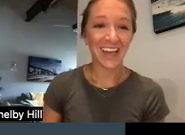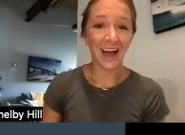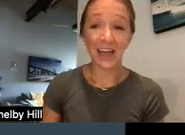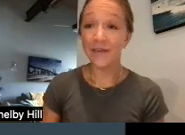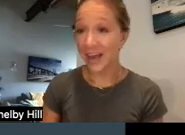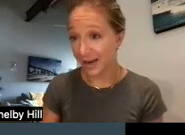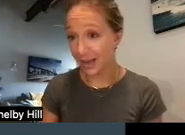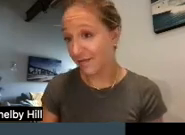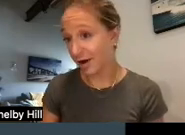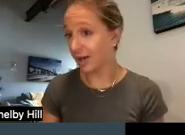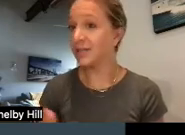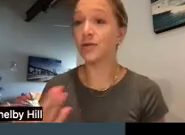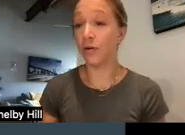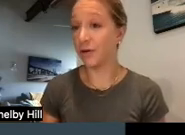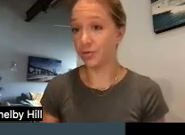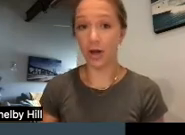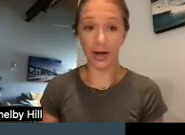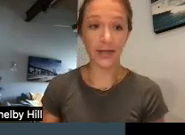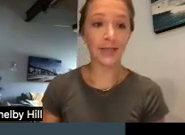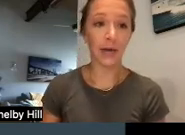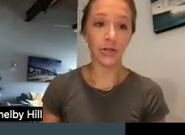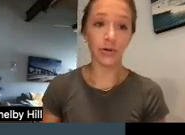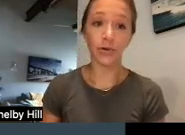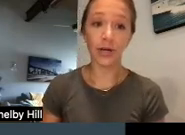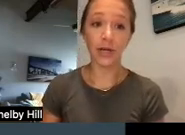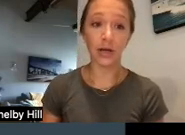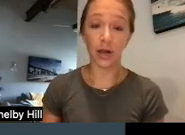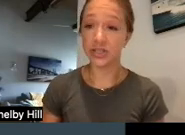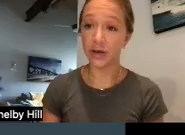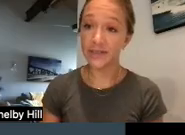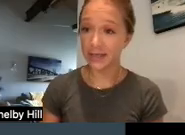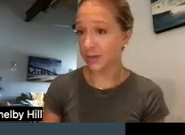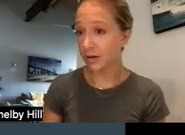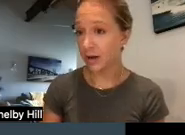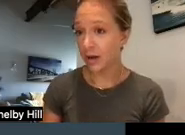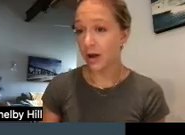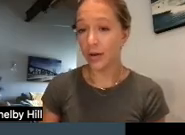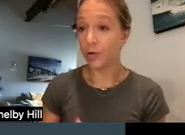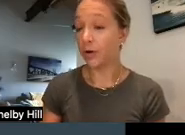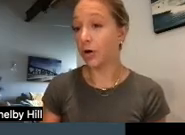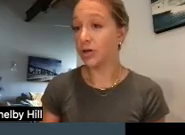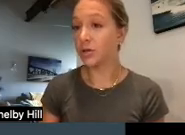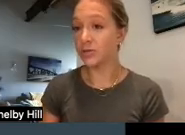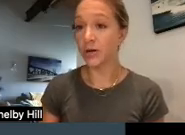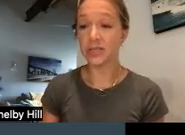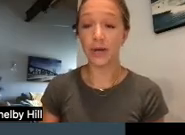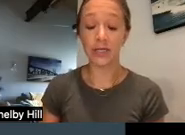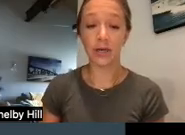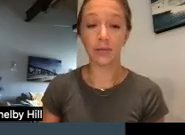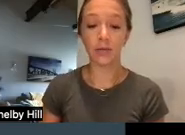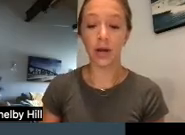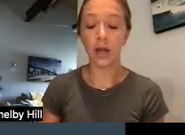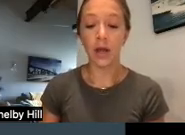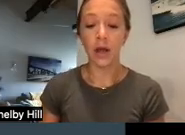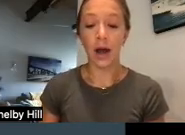interested. If I had a live audience or a virtual audience, I would do a pre-knowledge self-assessment or encourage those participating